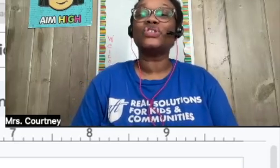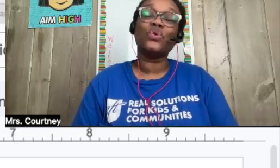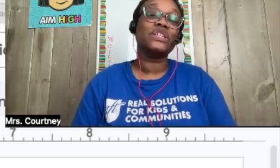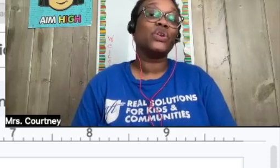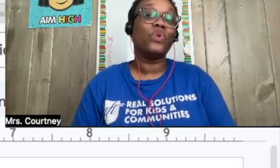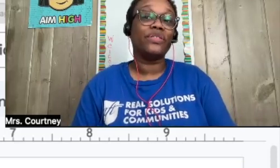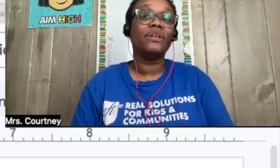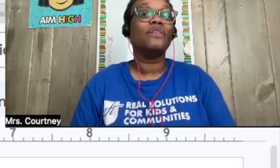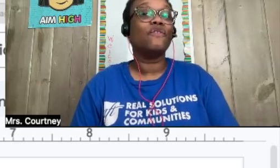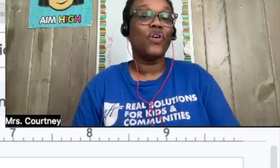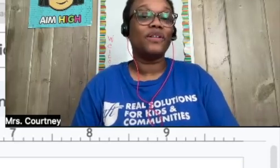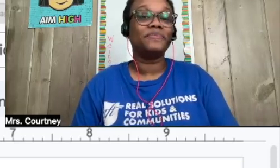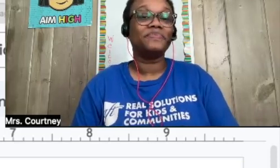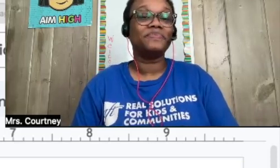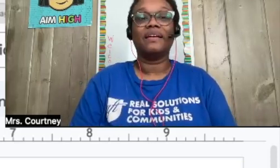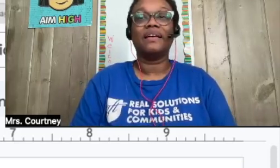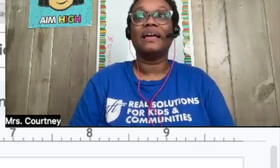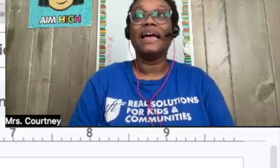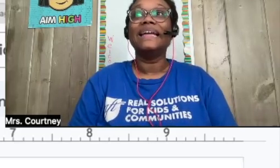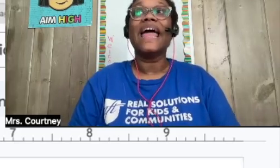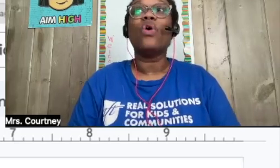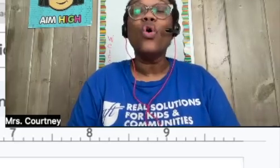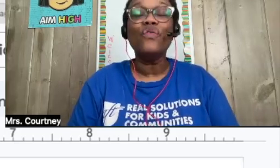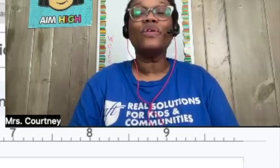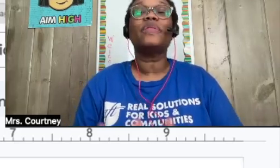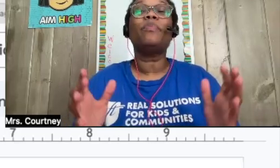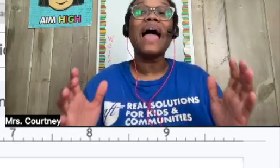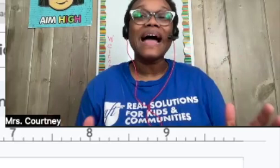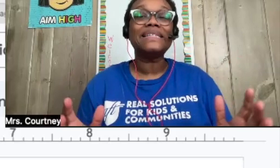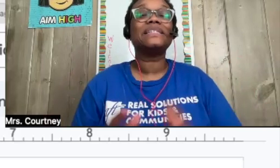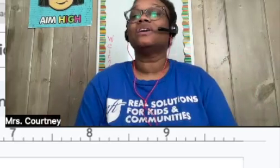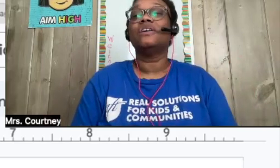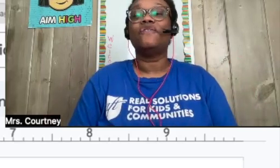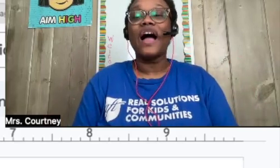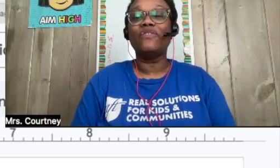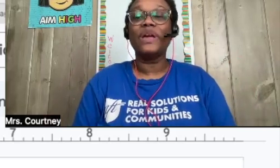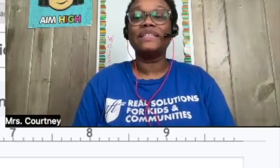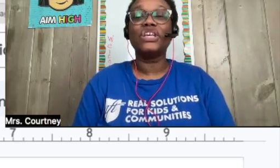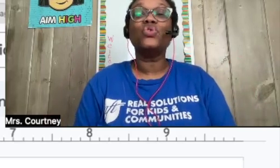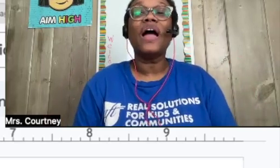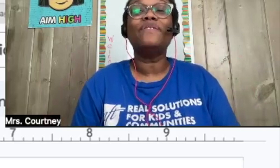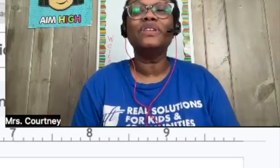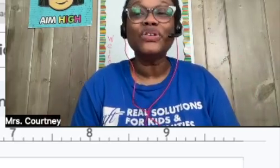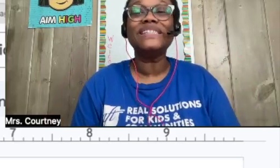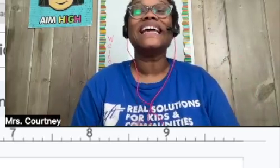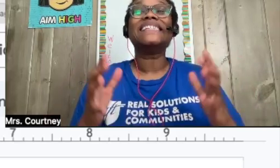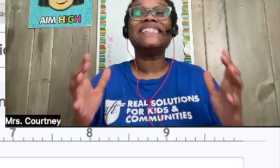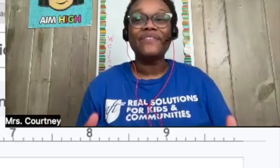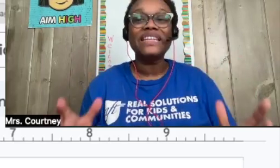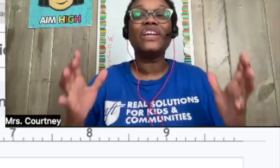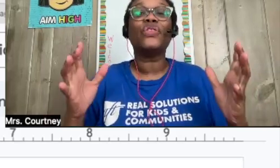6 signs associated with fall. Now, over the past 5 weeks, you have